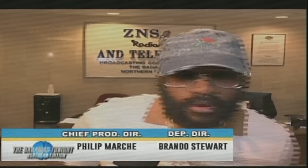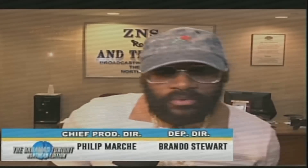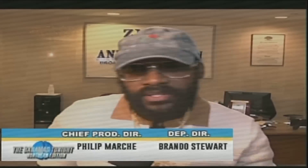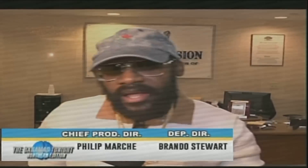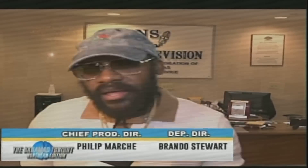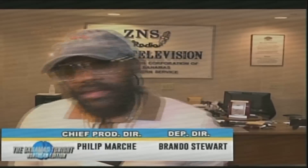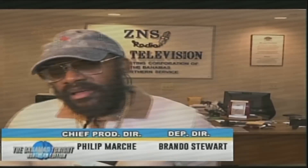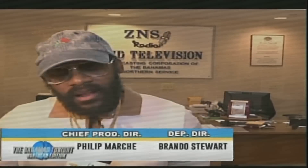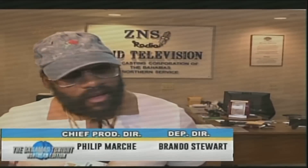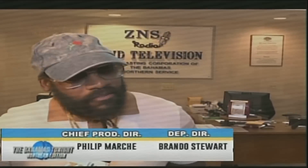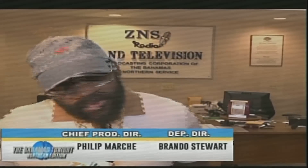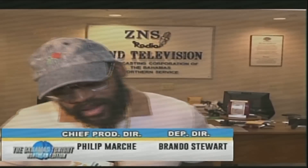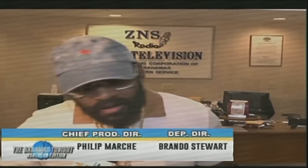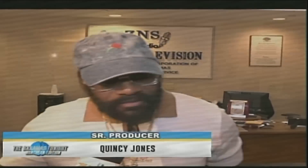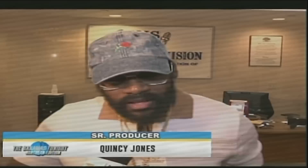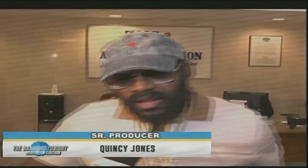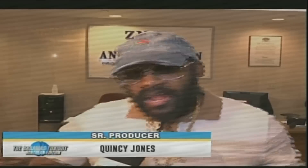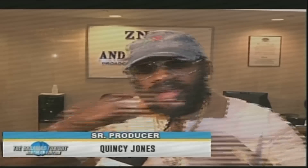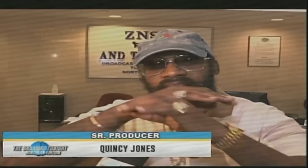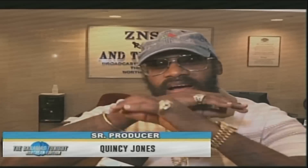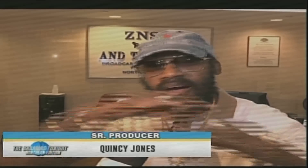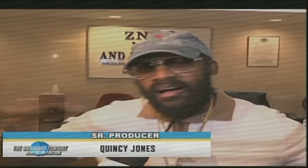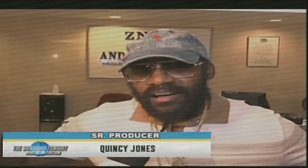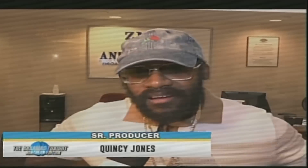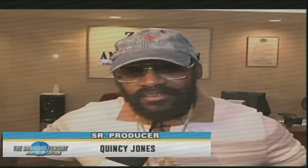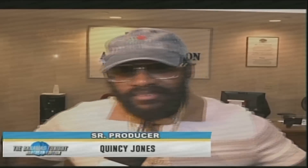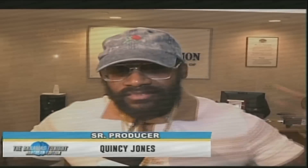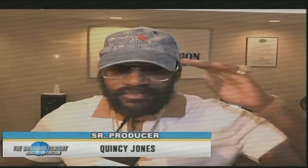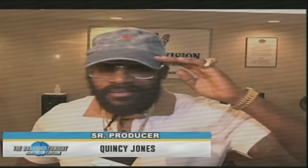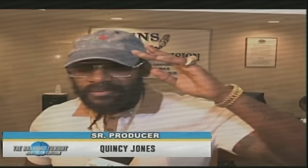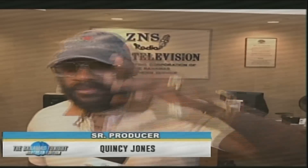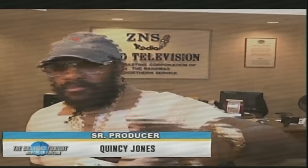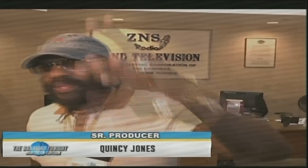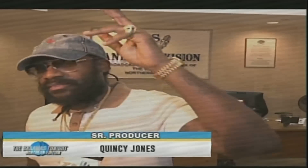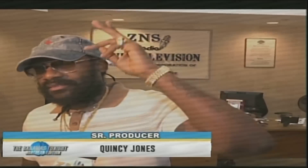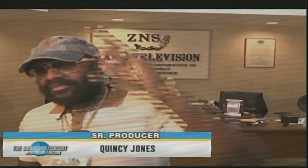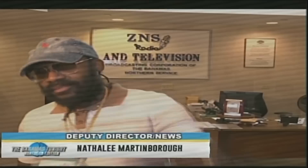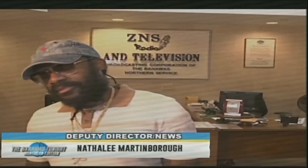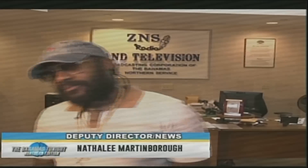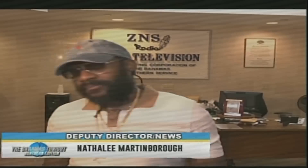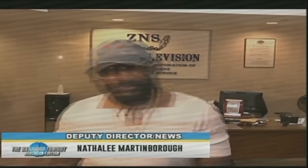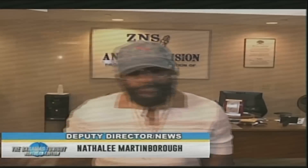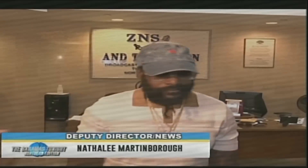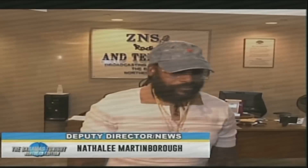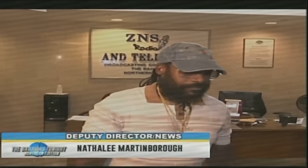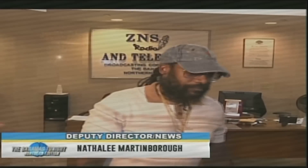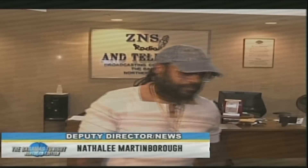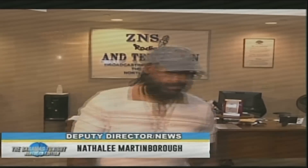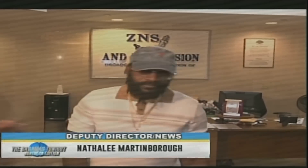our own, yeah. Love like ours. Bless.